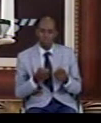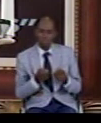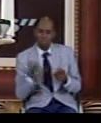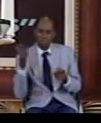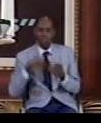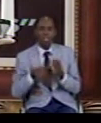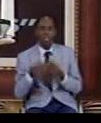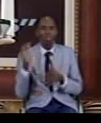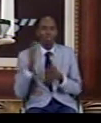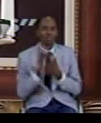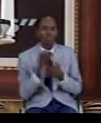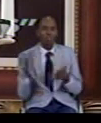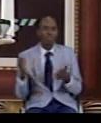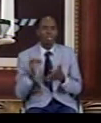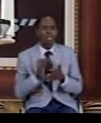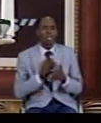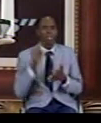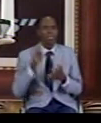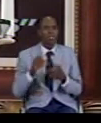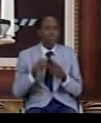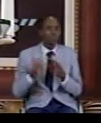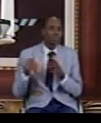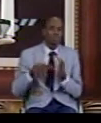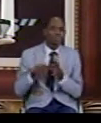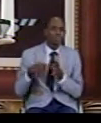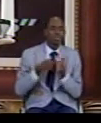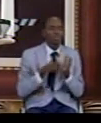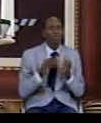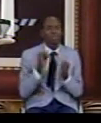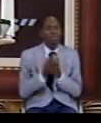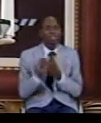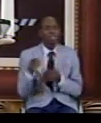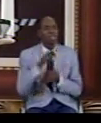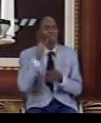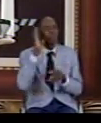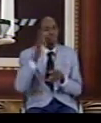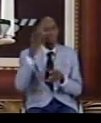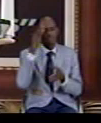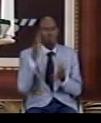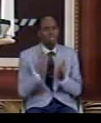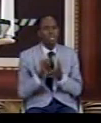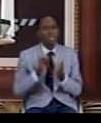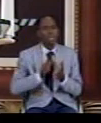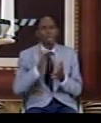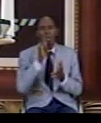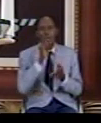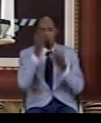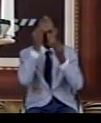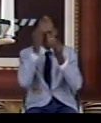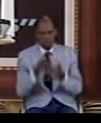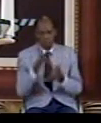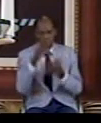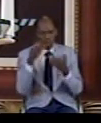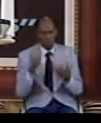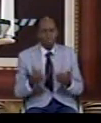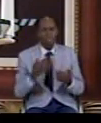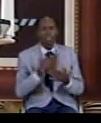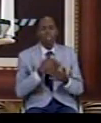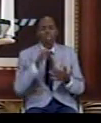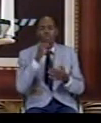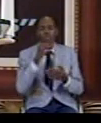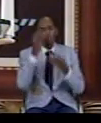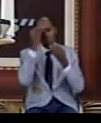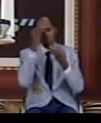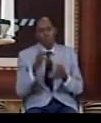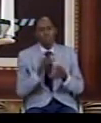chicken out a little, so that they will know that, okay, I'm obeying you now. I'm no more obeying Jesus. I'm no more obeying my Savior. I'm